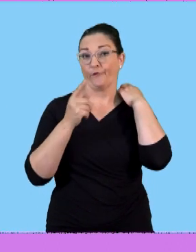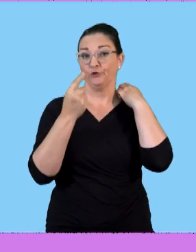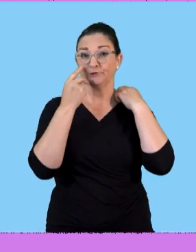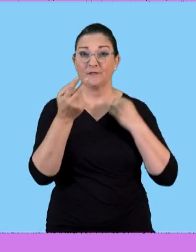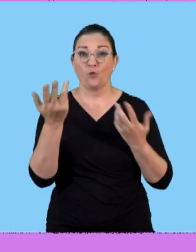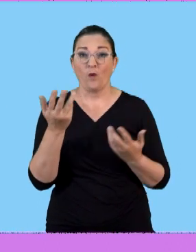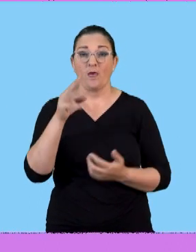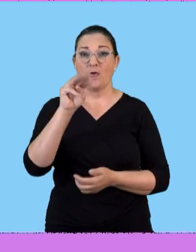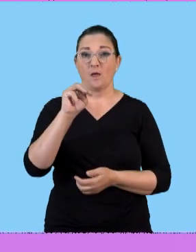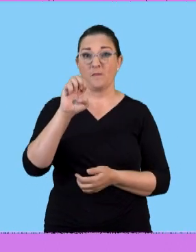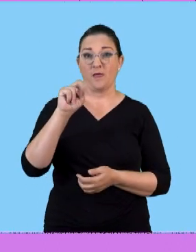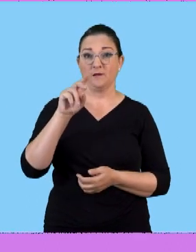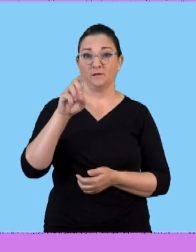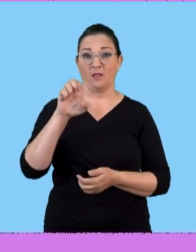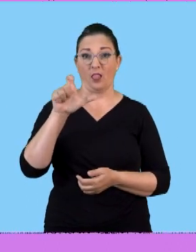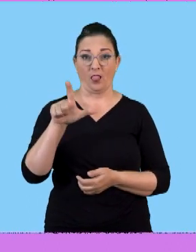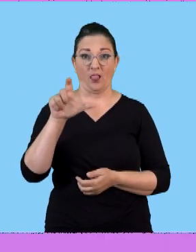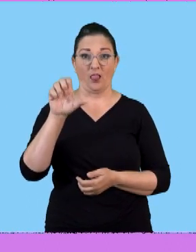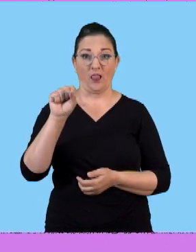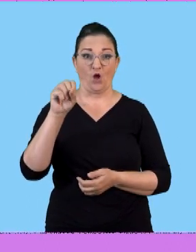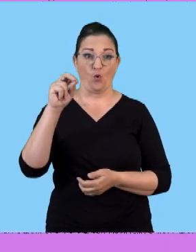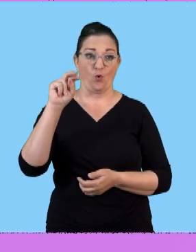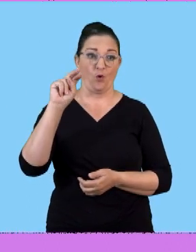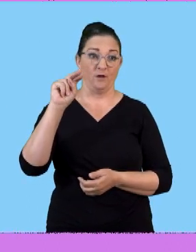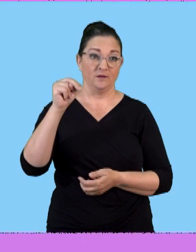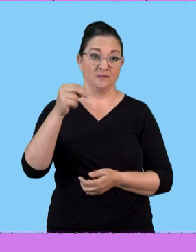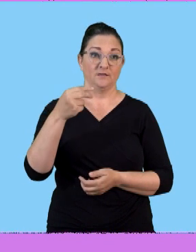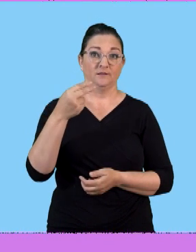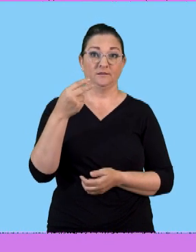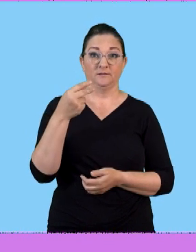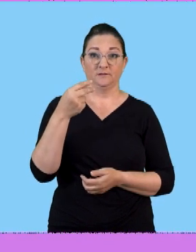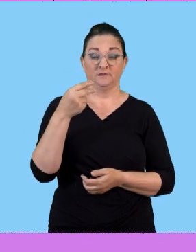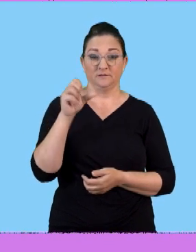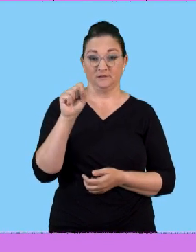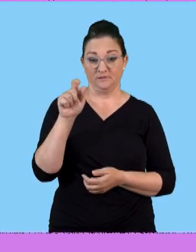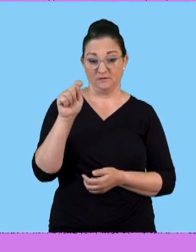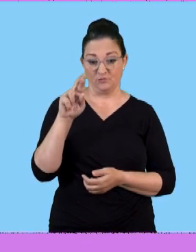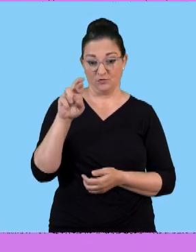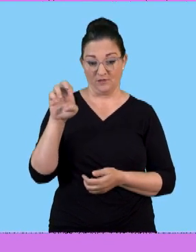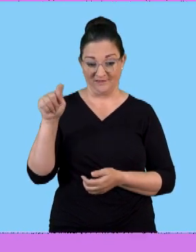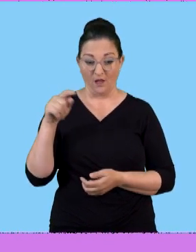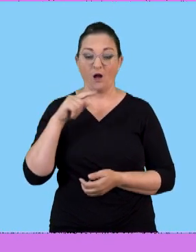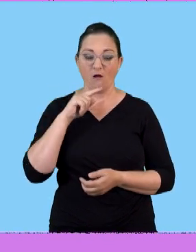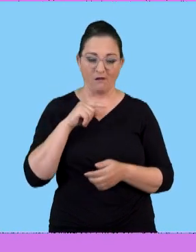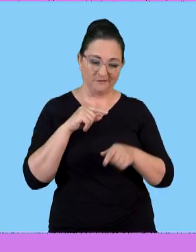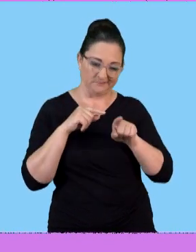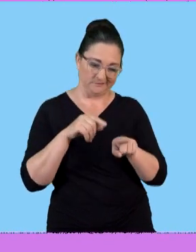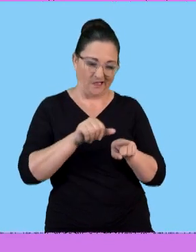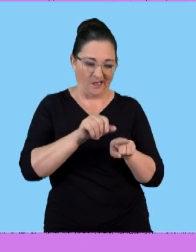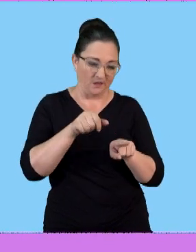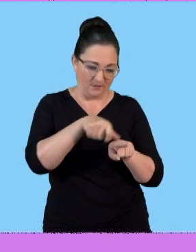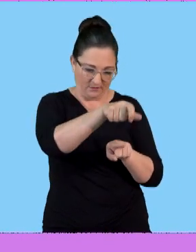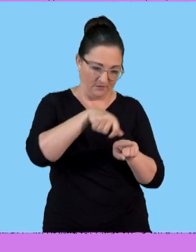Mendelssohn Street. Okay, so here is Mendelssohn Street. Okay, so what is the main road that runs parallel